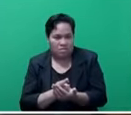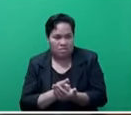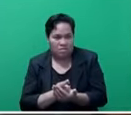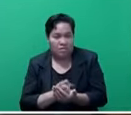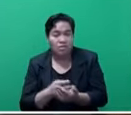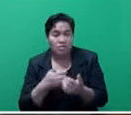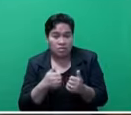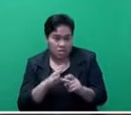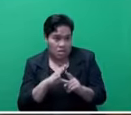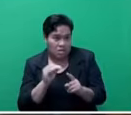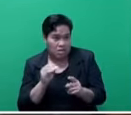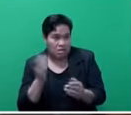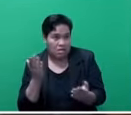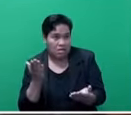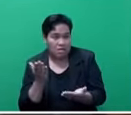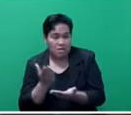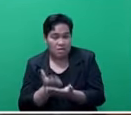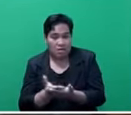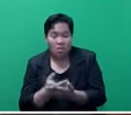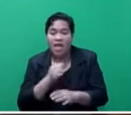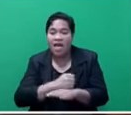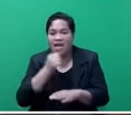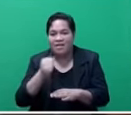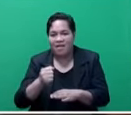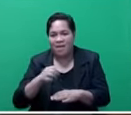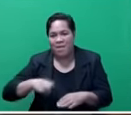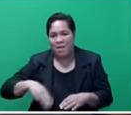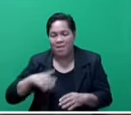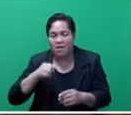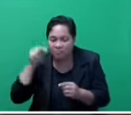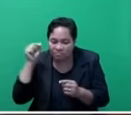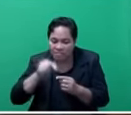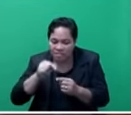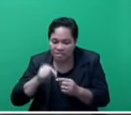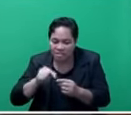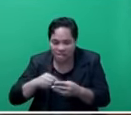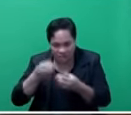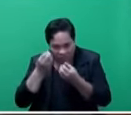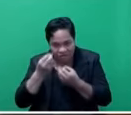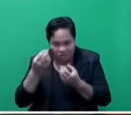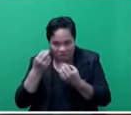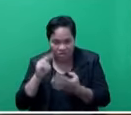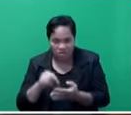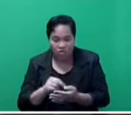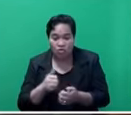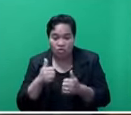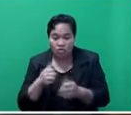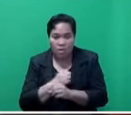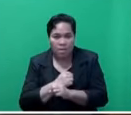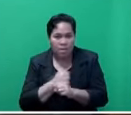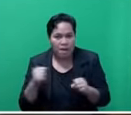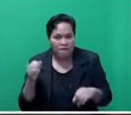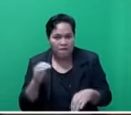is an example of what happens when you have a government member. It gives us detailed information. It gives us good and powerful information so